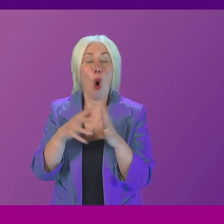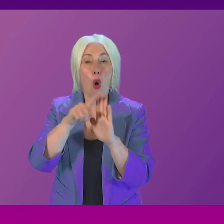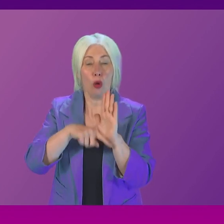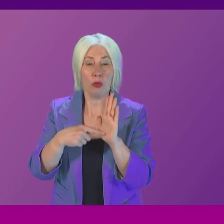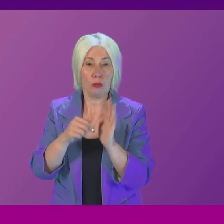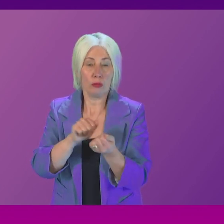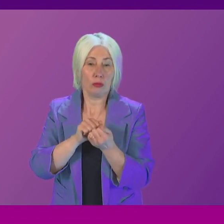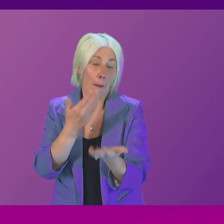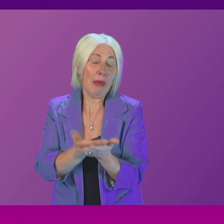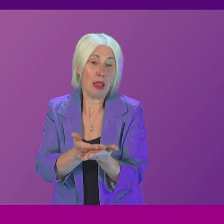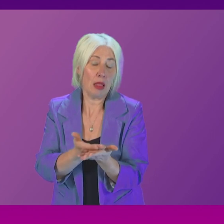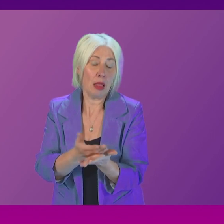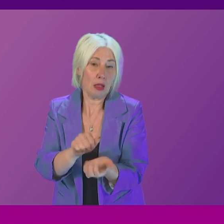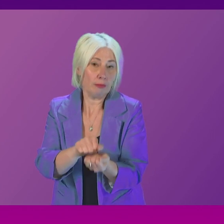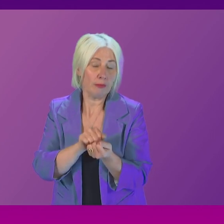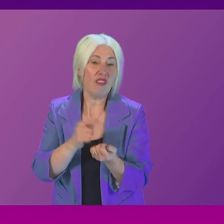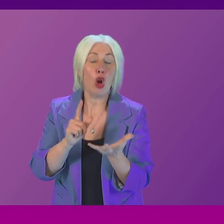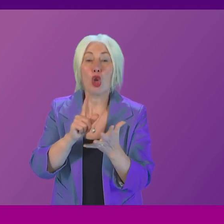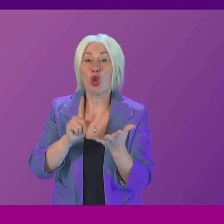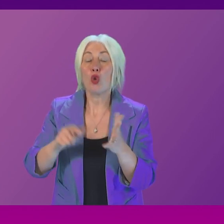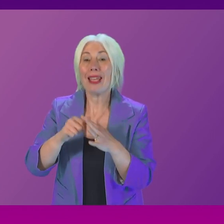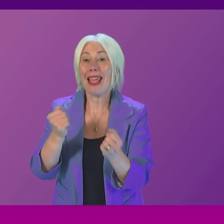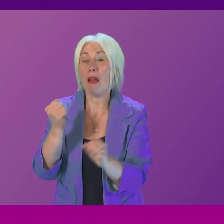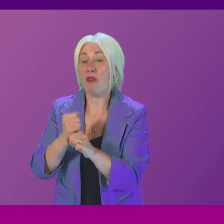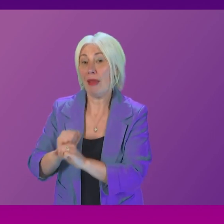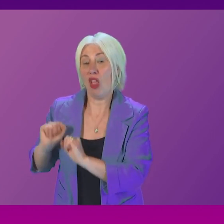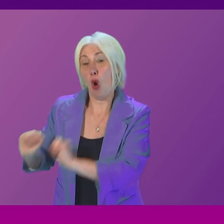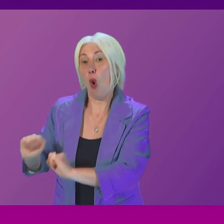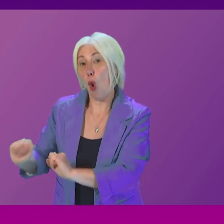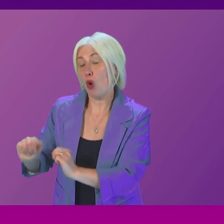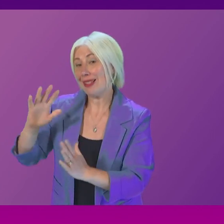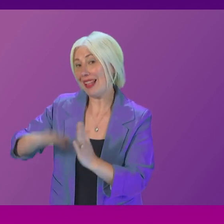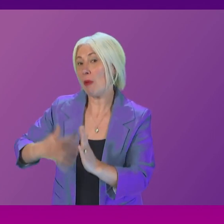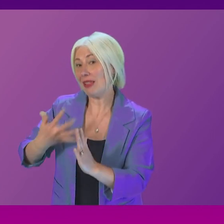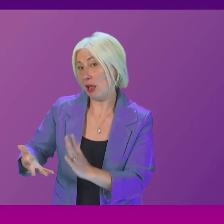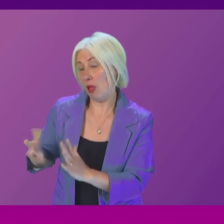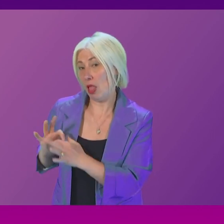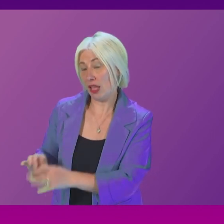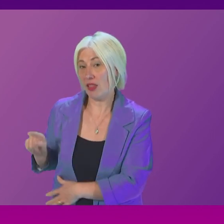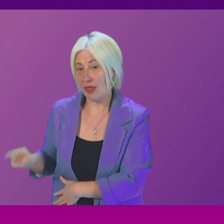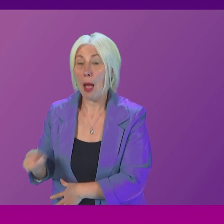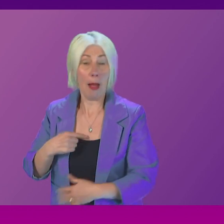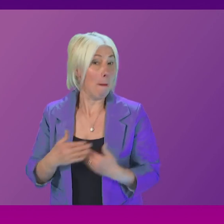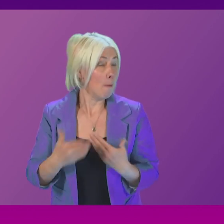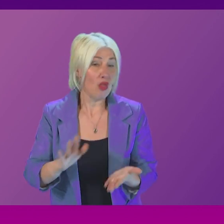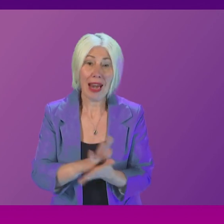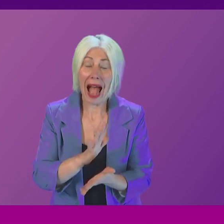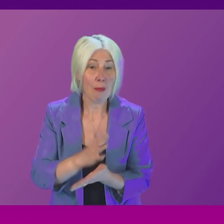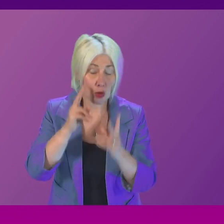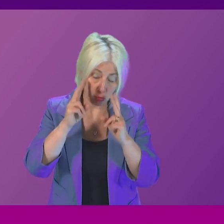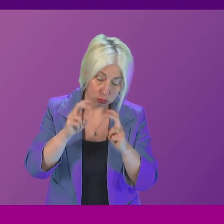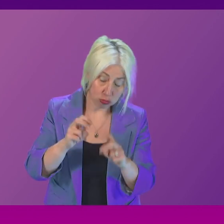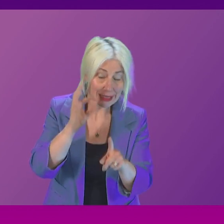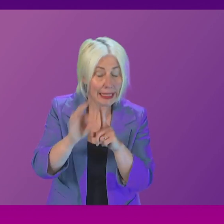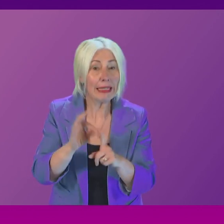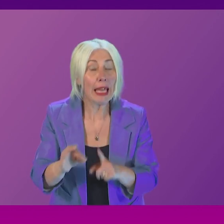retained EU law bill in terms of the UK Government's own timetable in that respect. But I'm more than happy to examine in detail